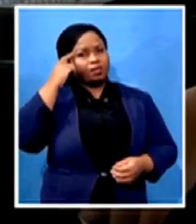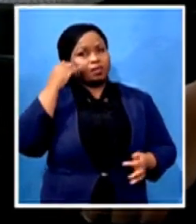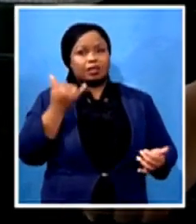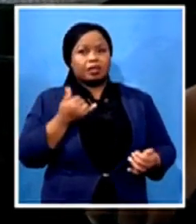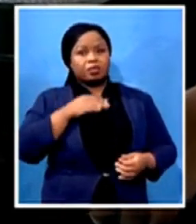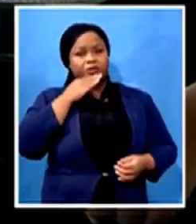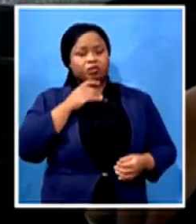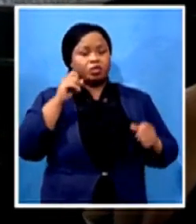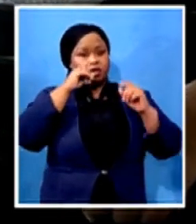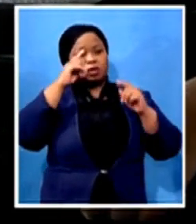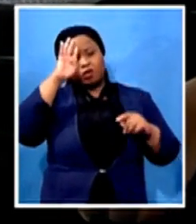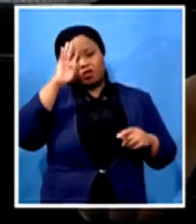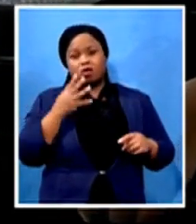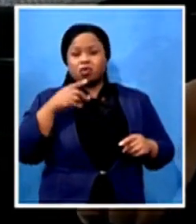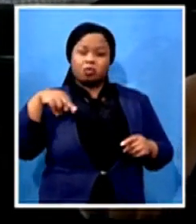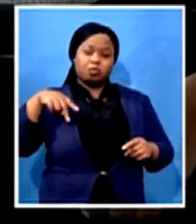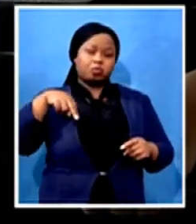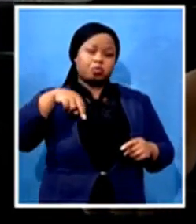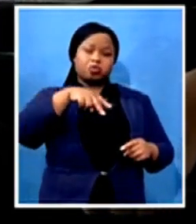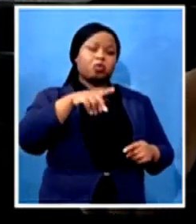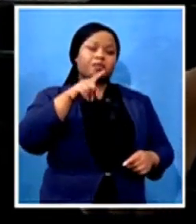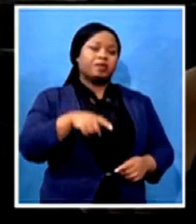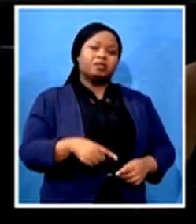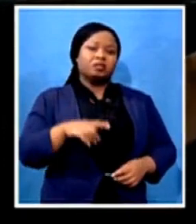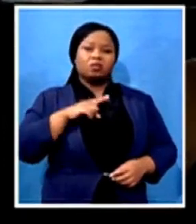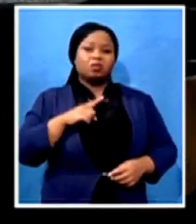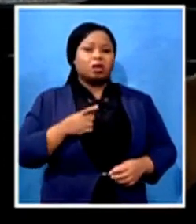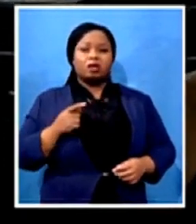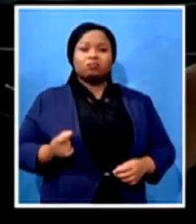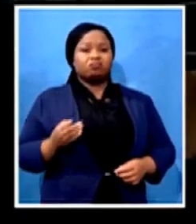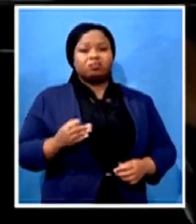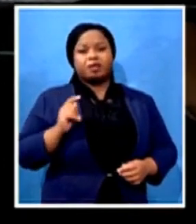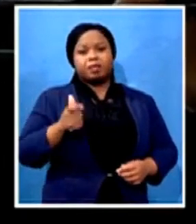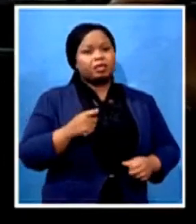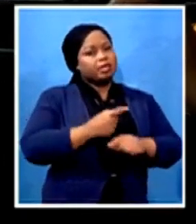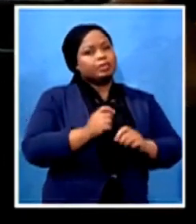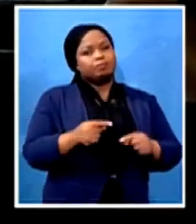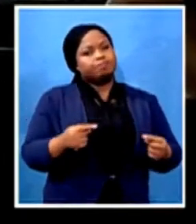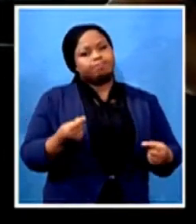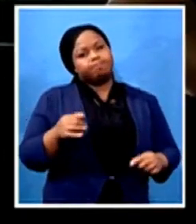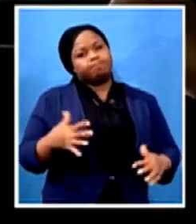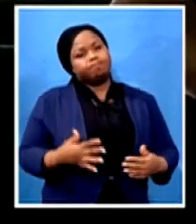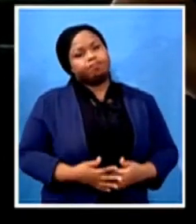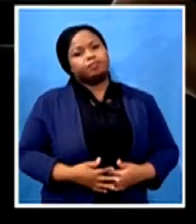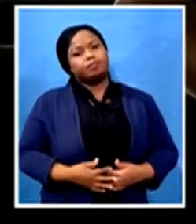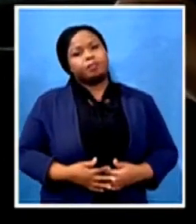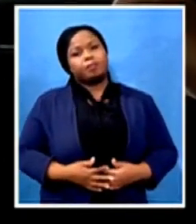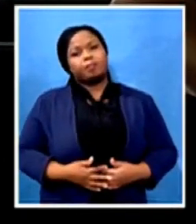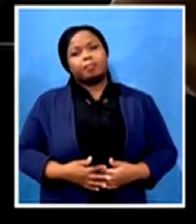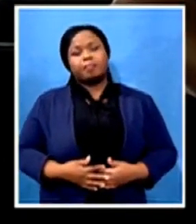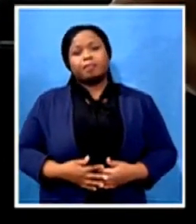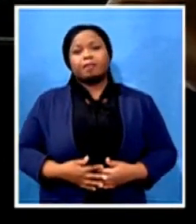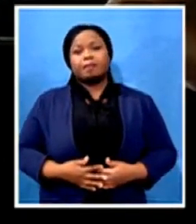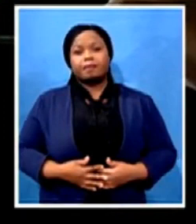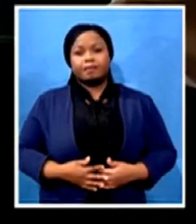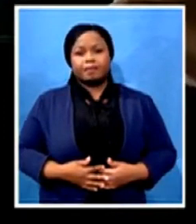because asizukwazi uku-afforda. So it's too bad. Siyenze kakhulu nalento ye